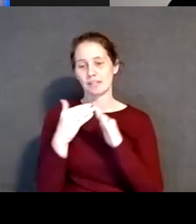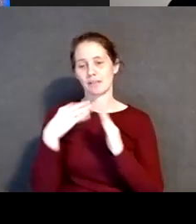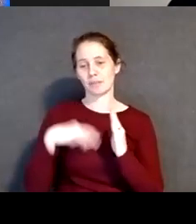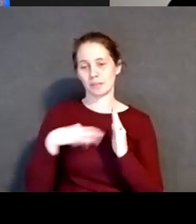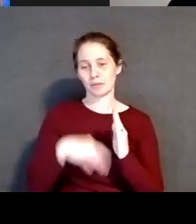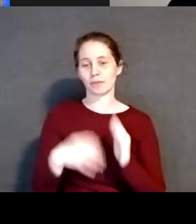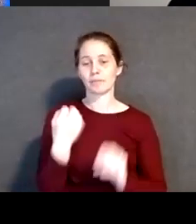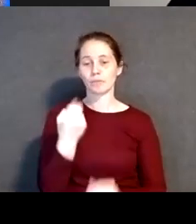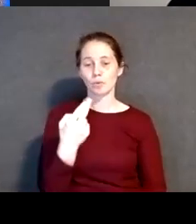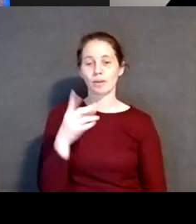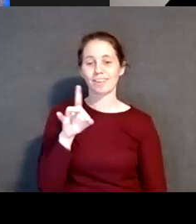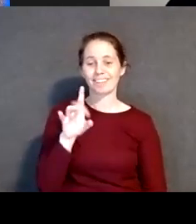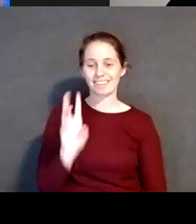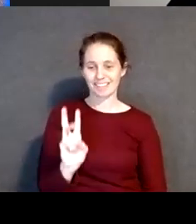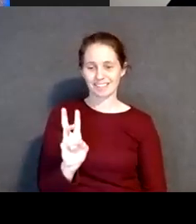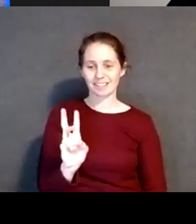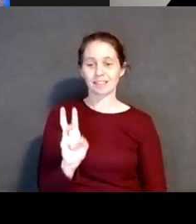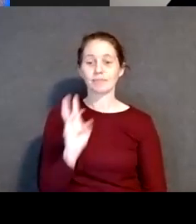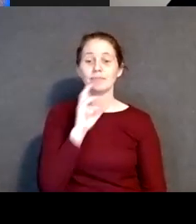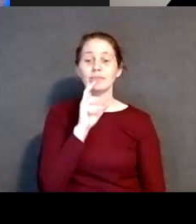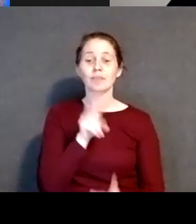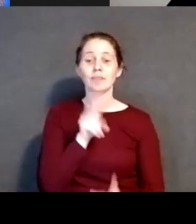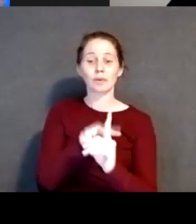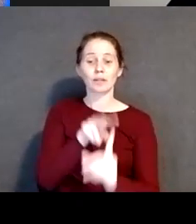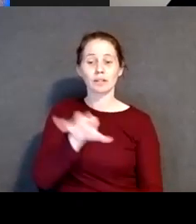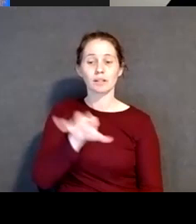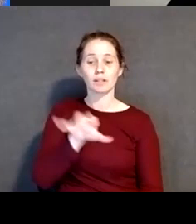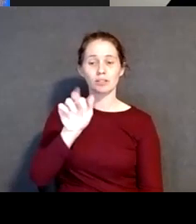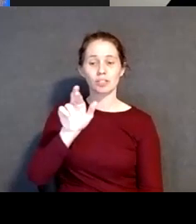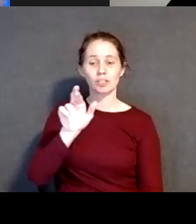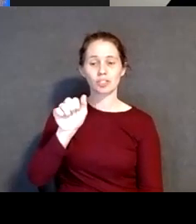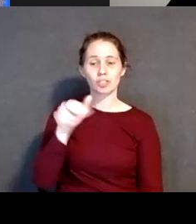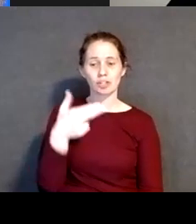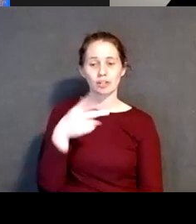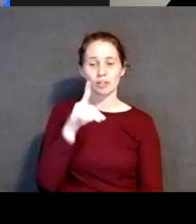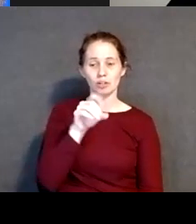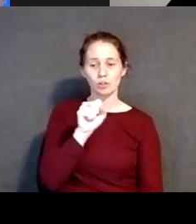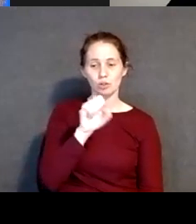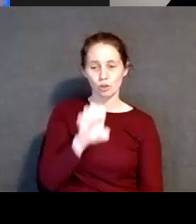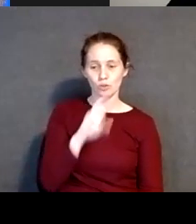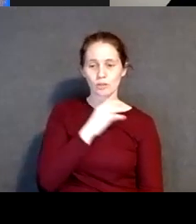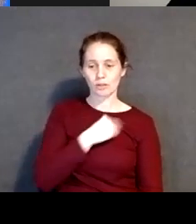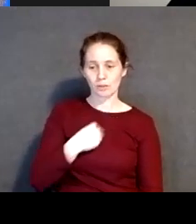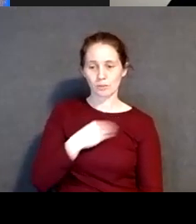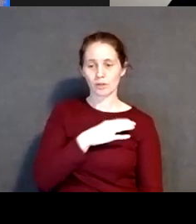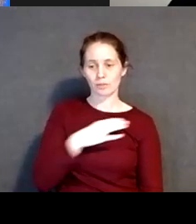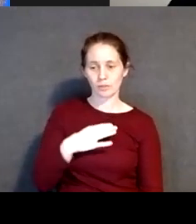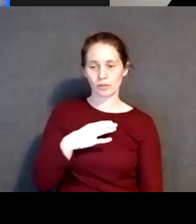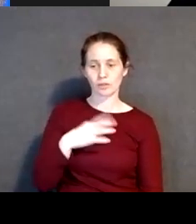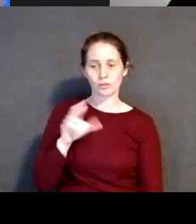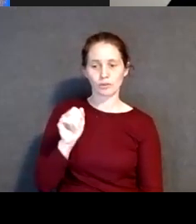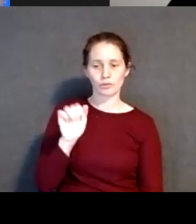1286, resolution appointing Jared Doas as a member of the Commission on Racial Equity.